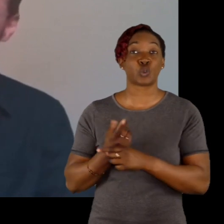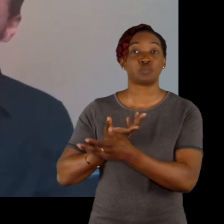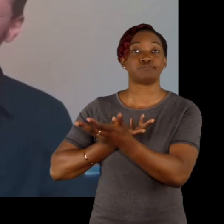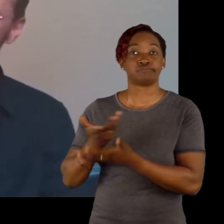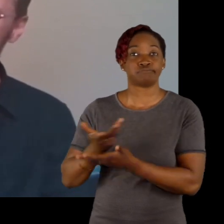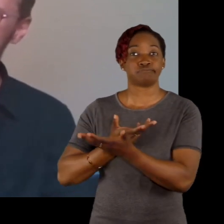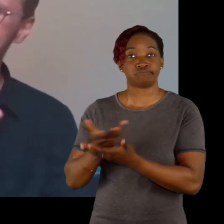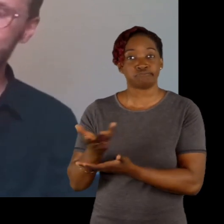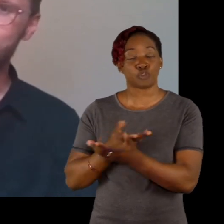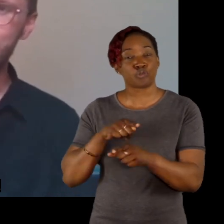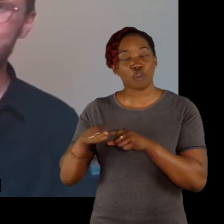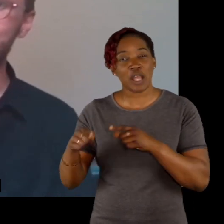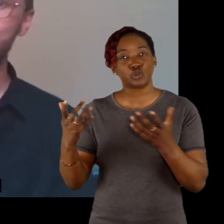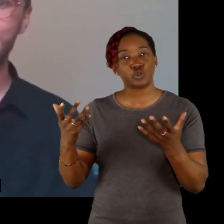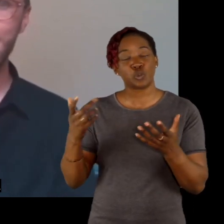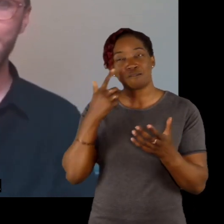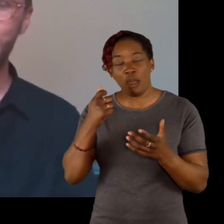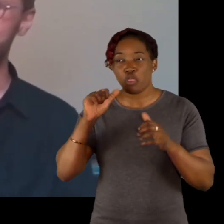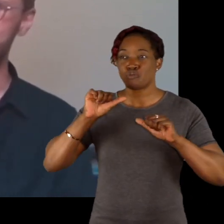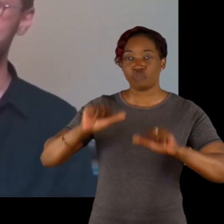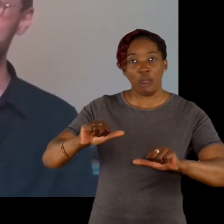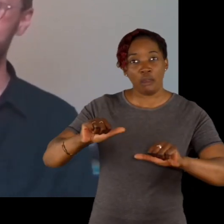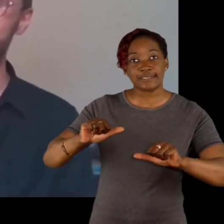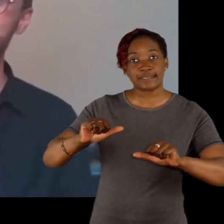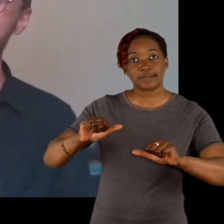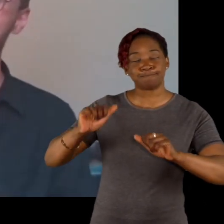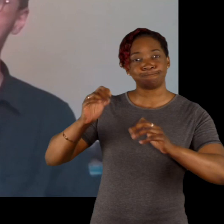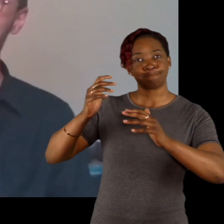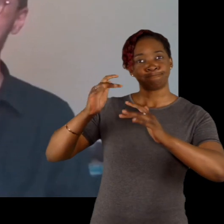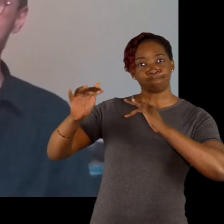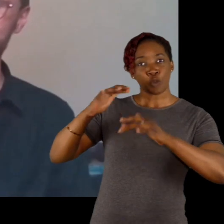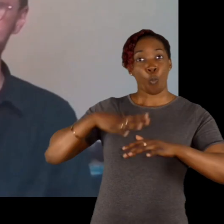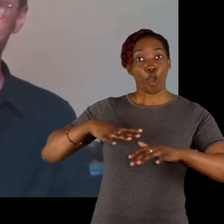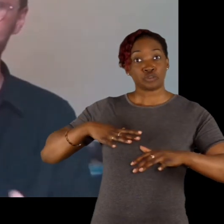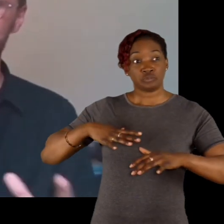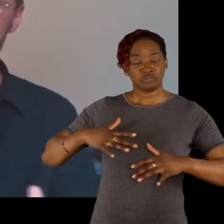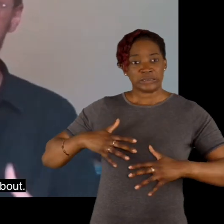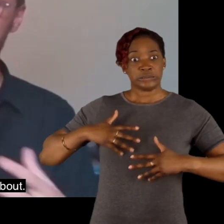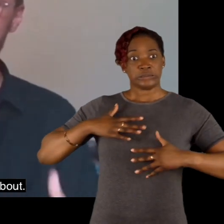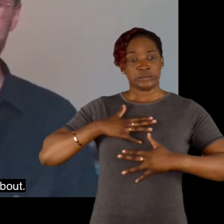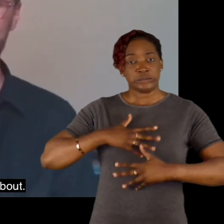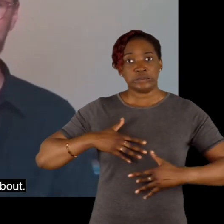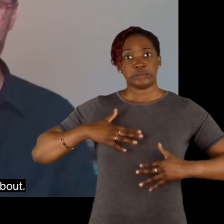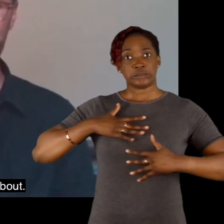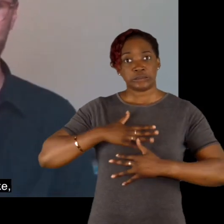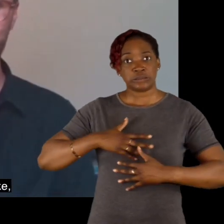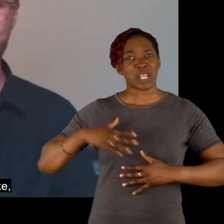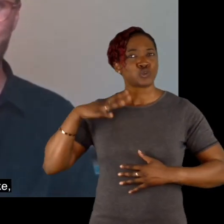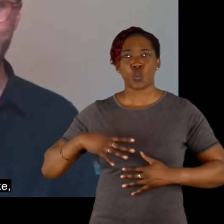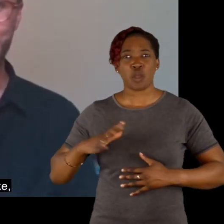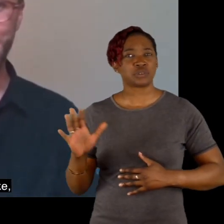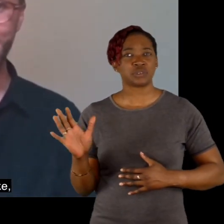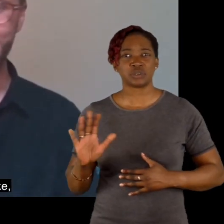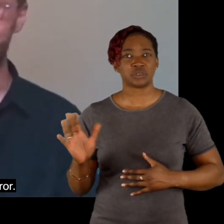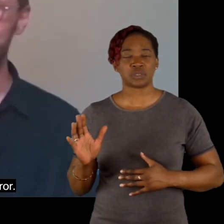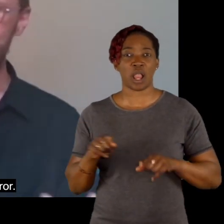We talked a little bit about trying to get the right tone for the scene. We wanted it to be like genuinely unsettling, was something we talked a bit about, that we didn't